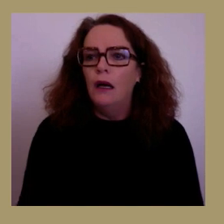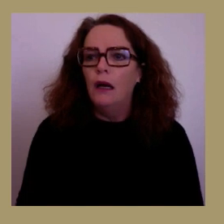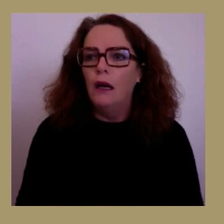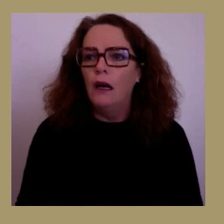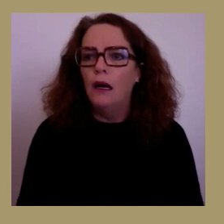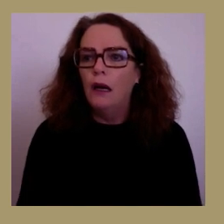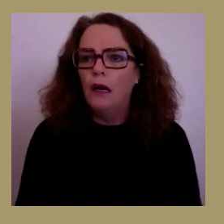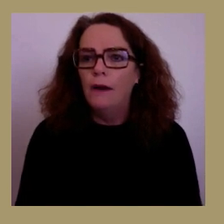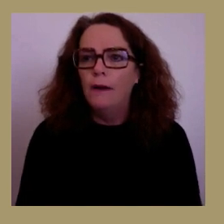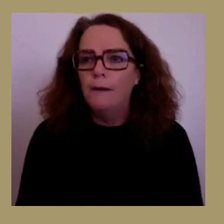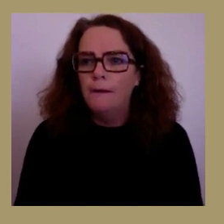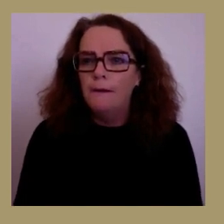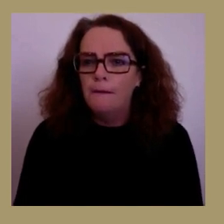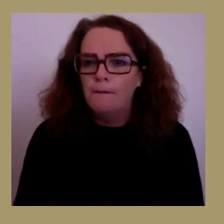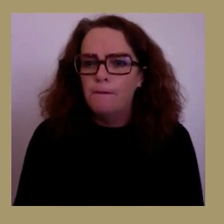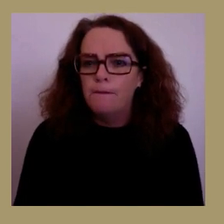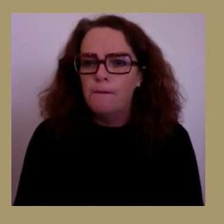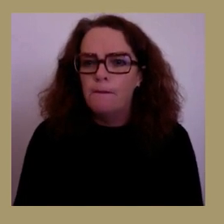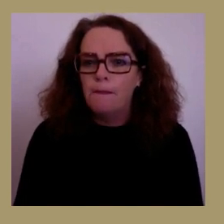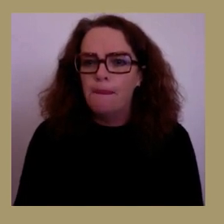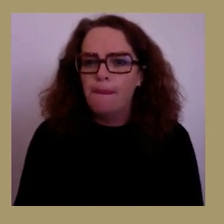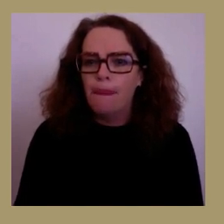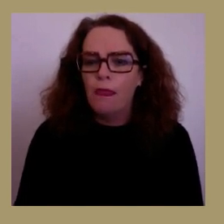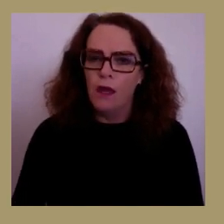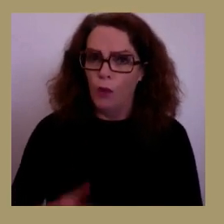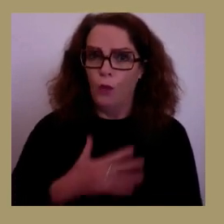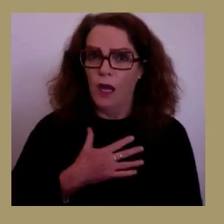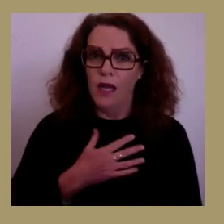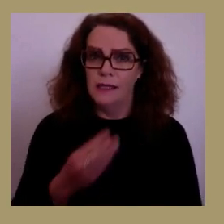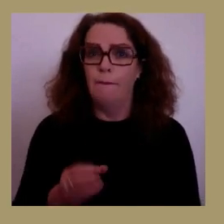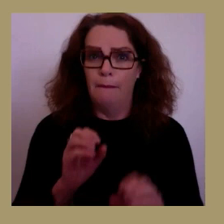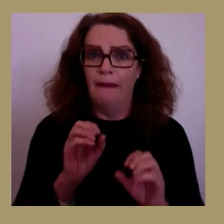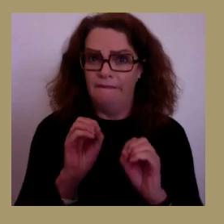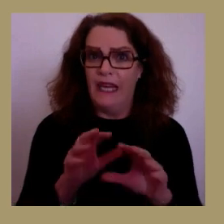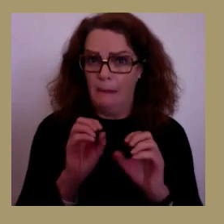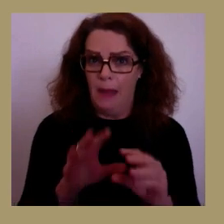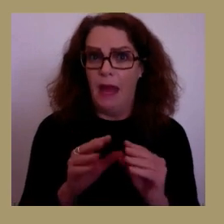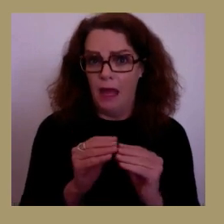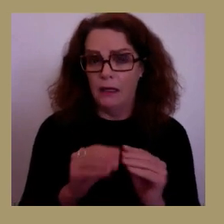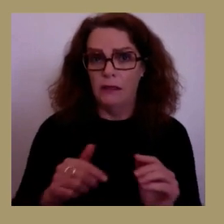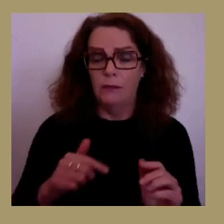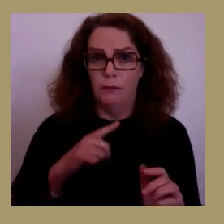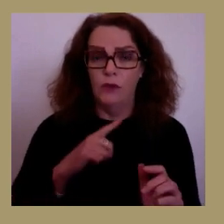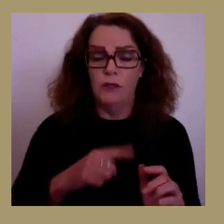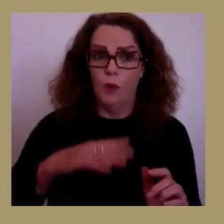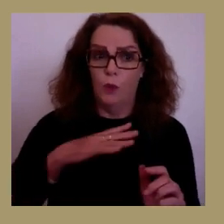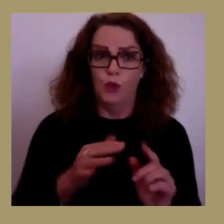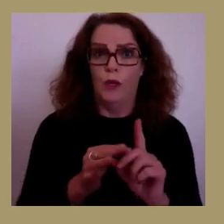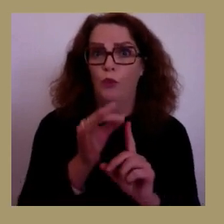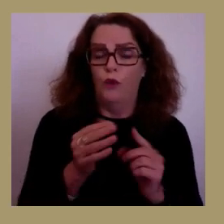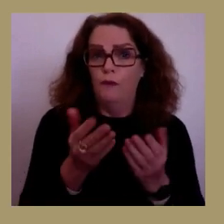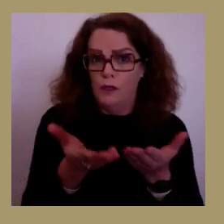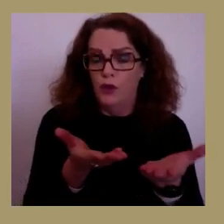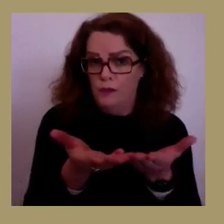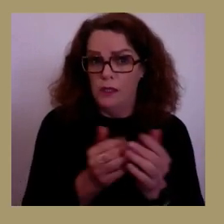that customers can provide, for some qualitative feedback as well for Service Victoria, so we can improve our services as well. So once the